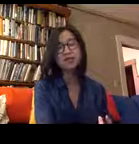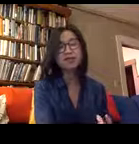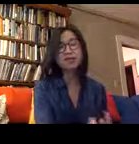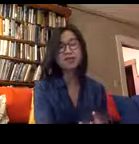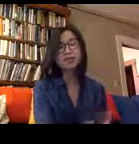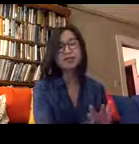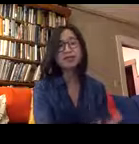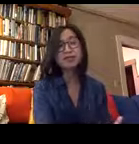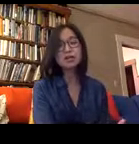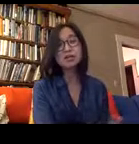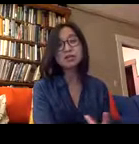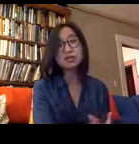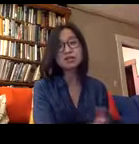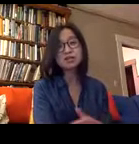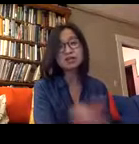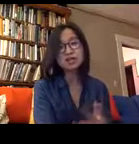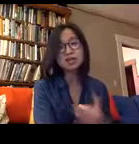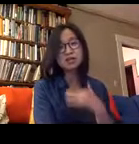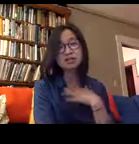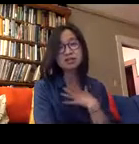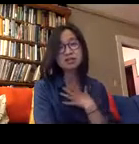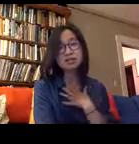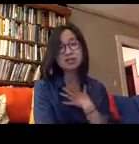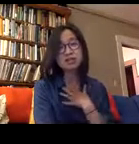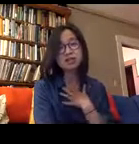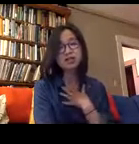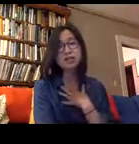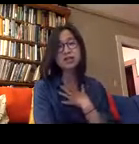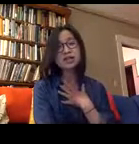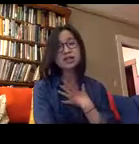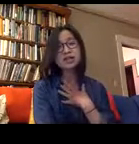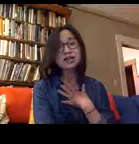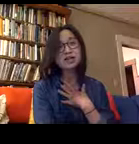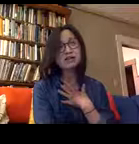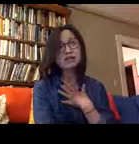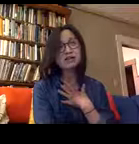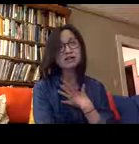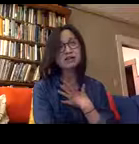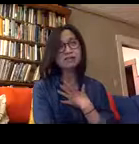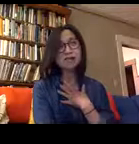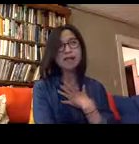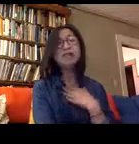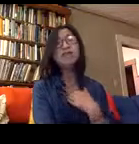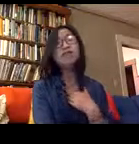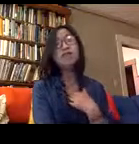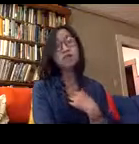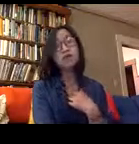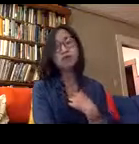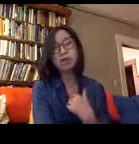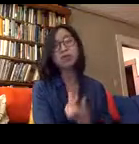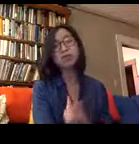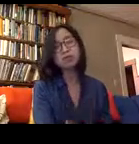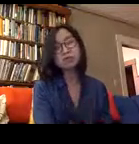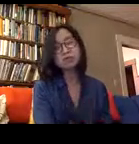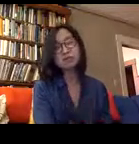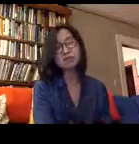painting. So the earlier painting is a China painting. And I even feel more